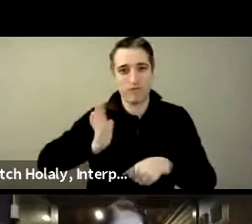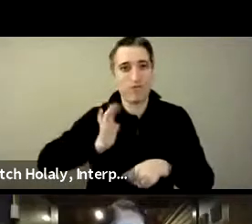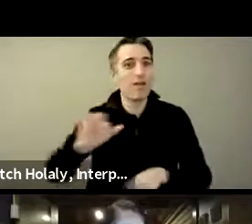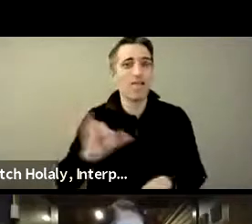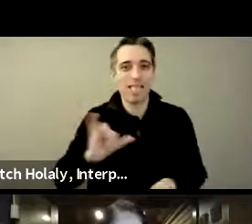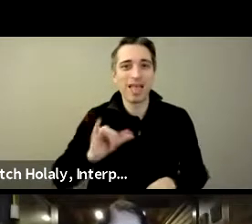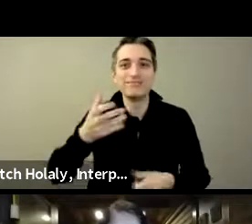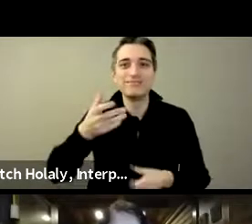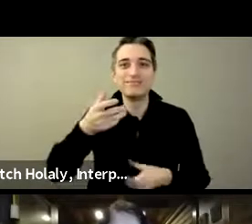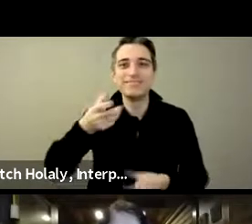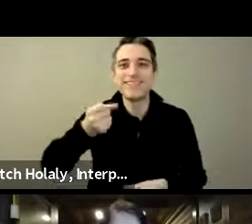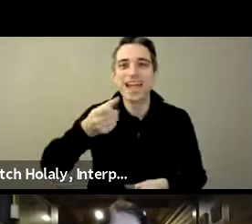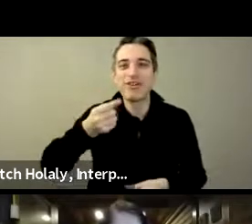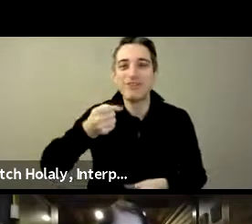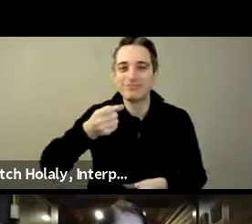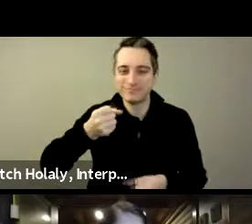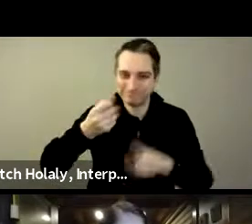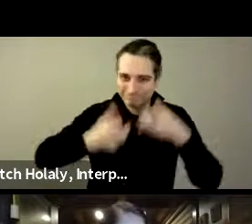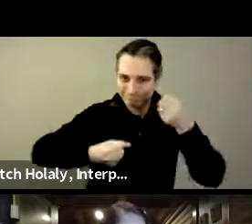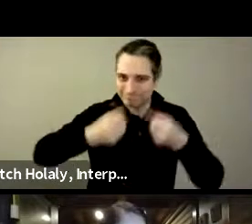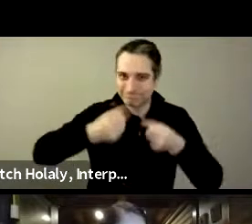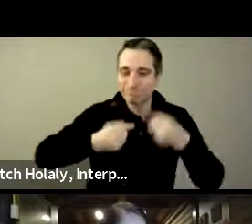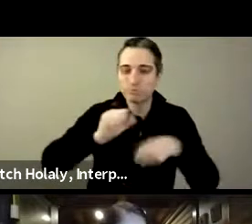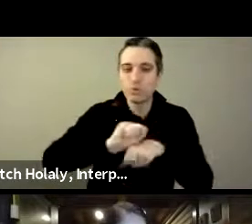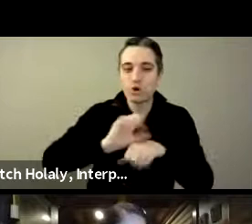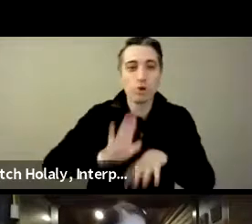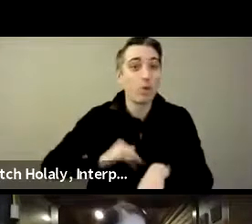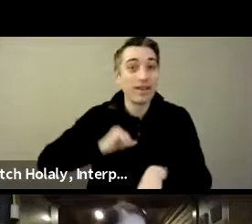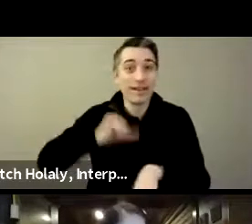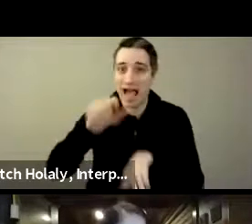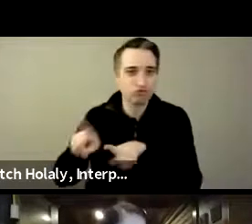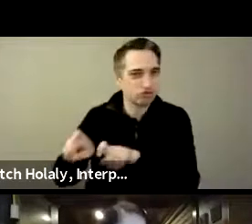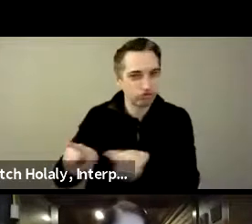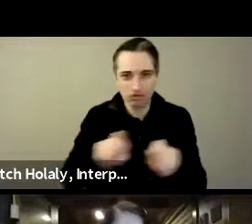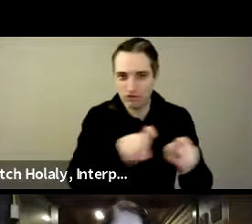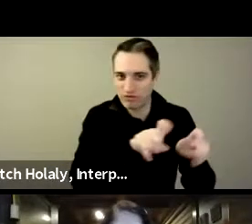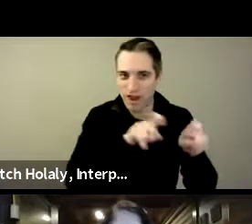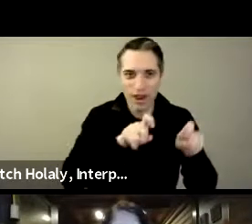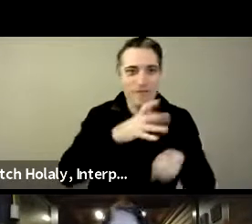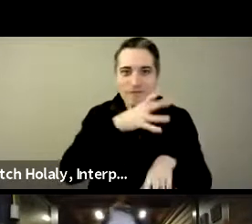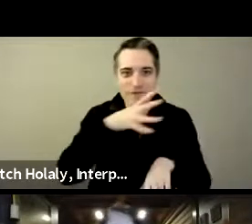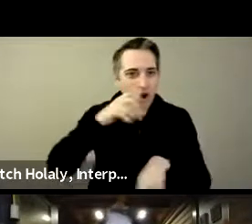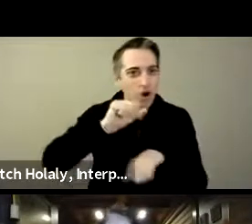did not survey farm workers before when we last did it in